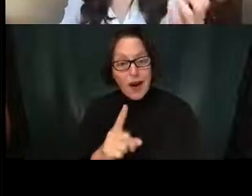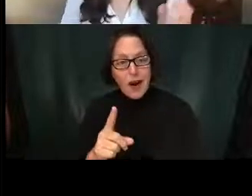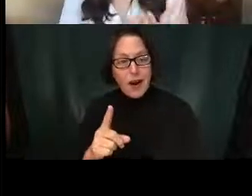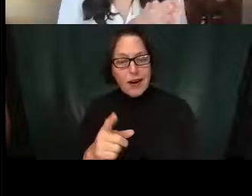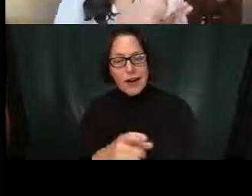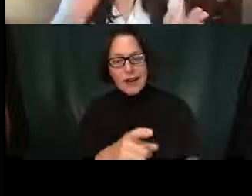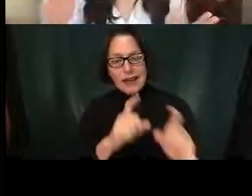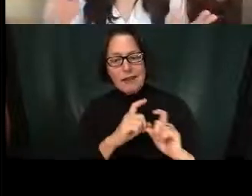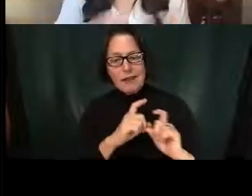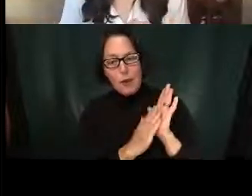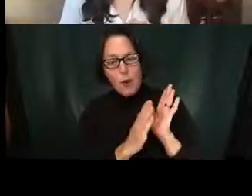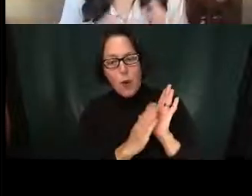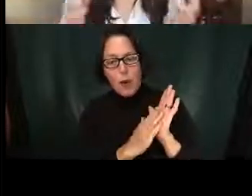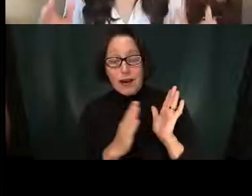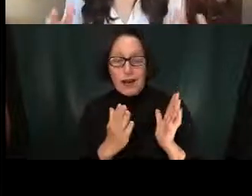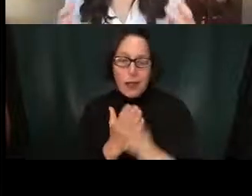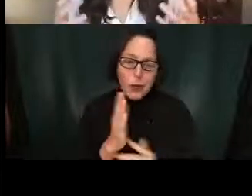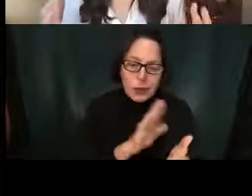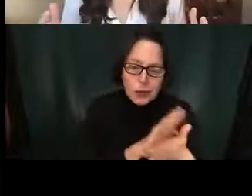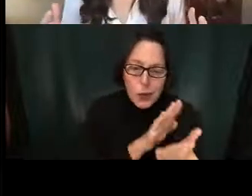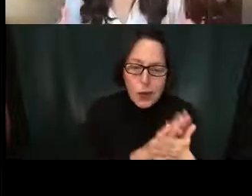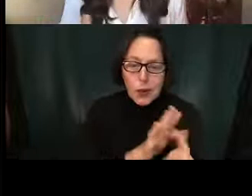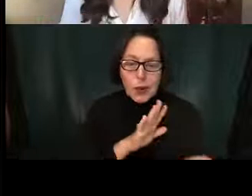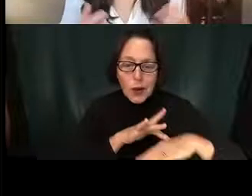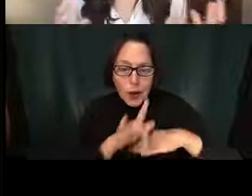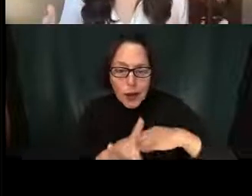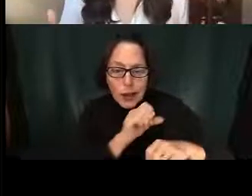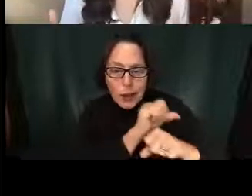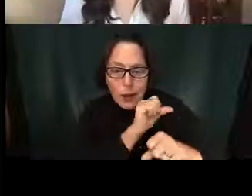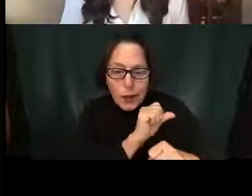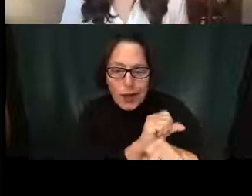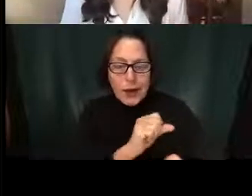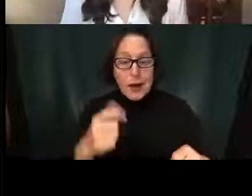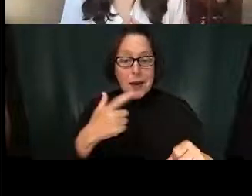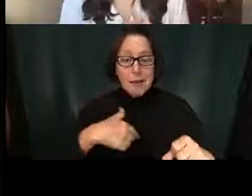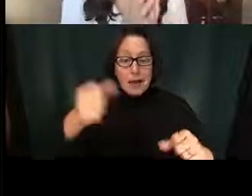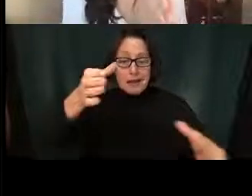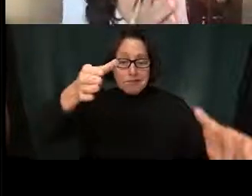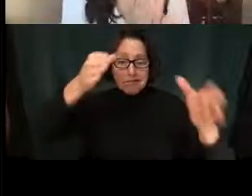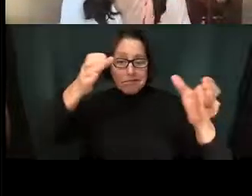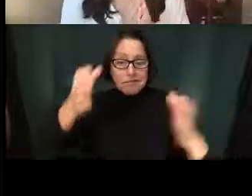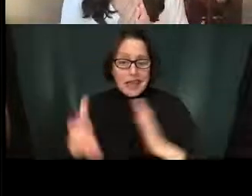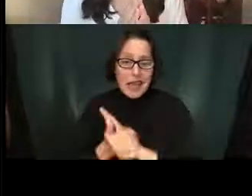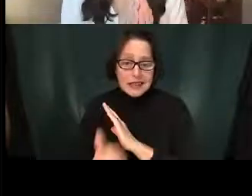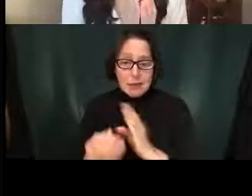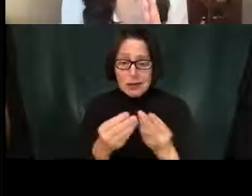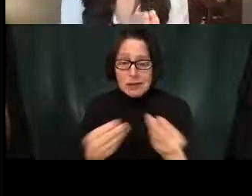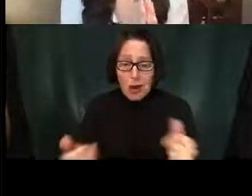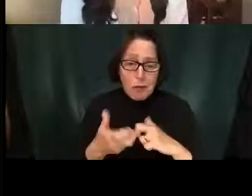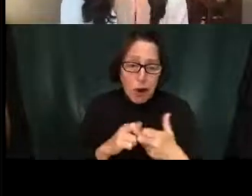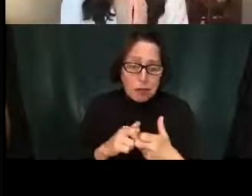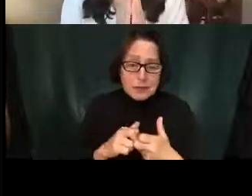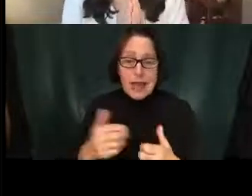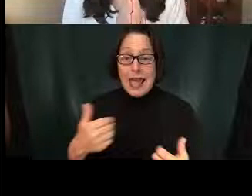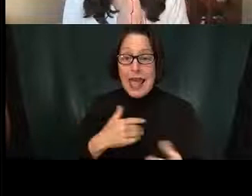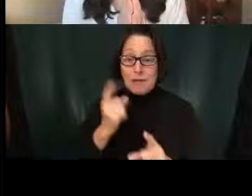rewarded through school and early in our careers for being the experts, for solving problems, for having the